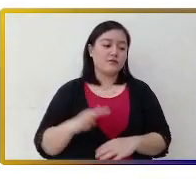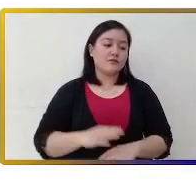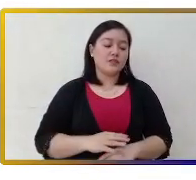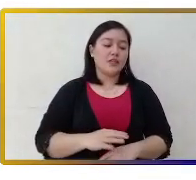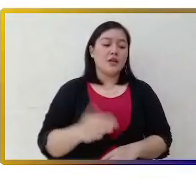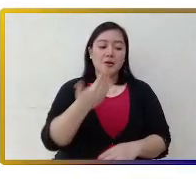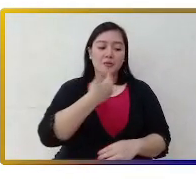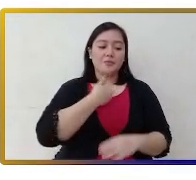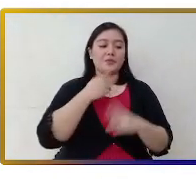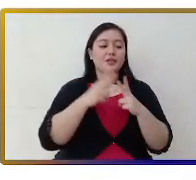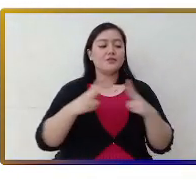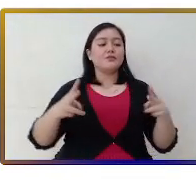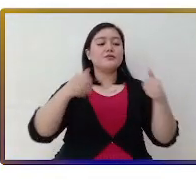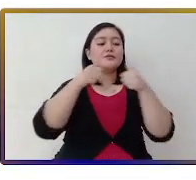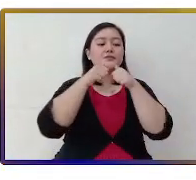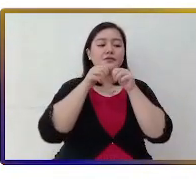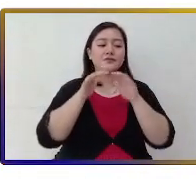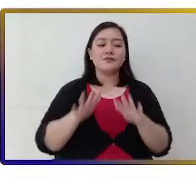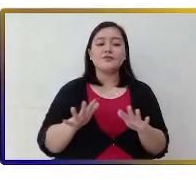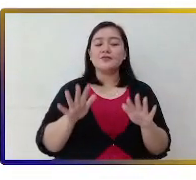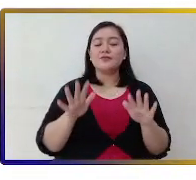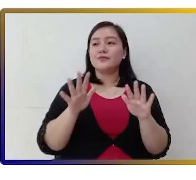am. I am so